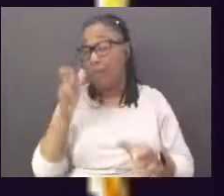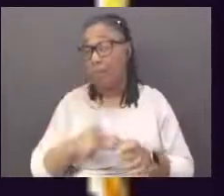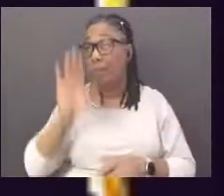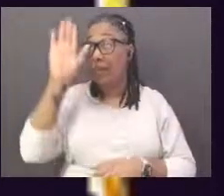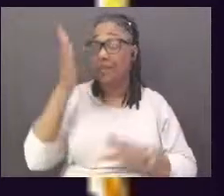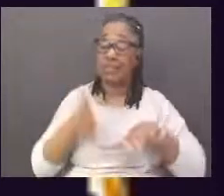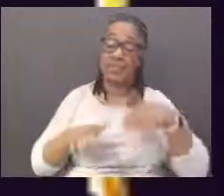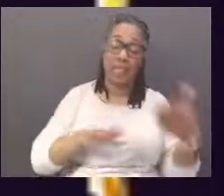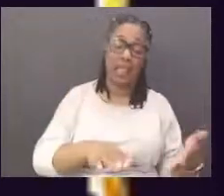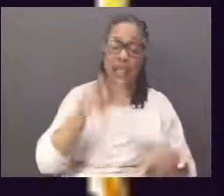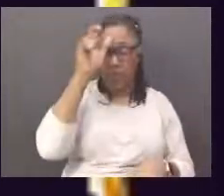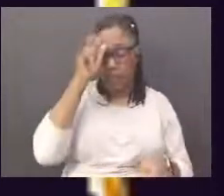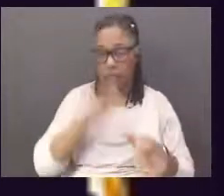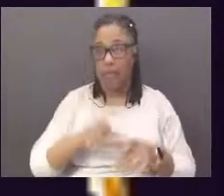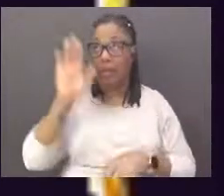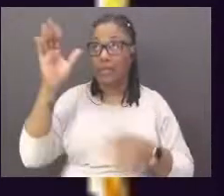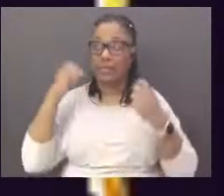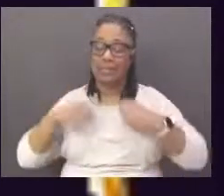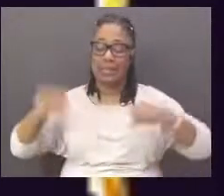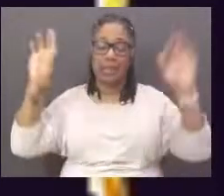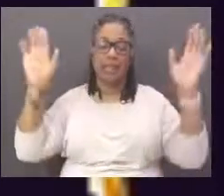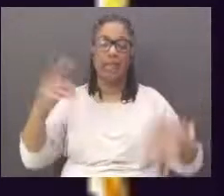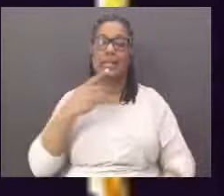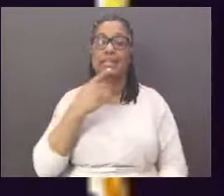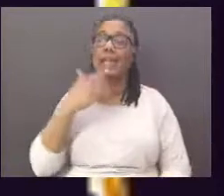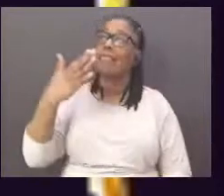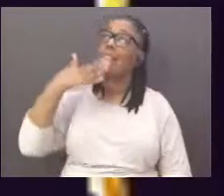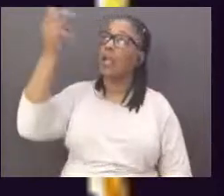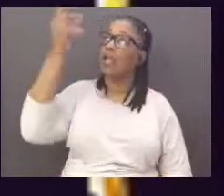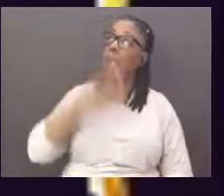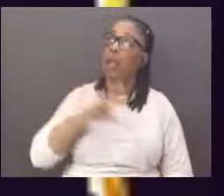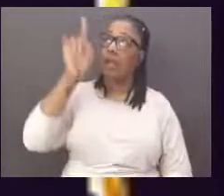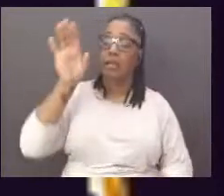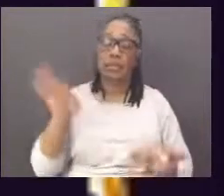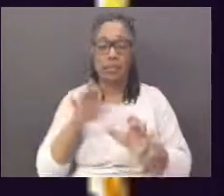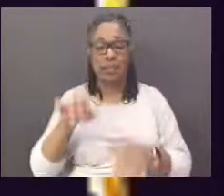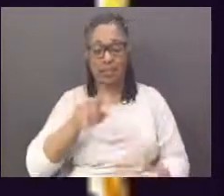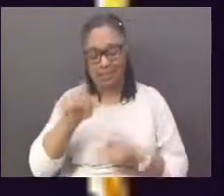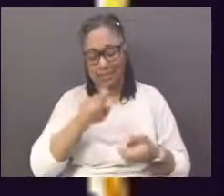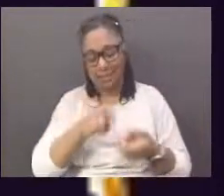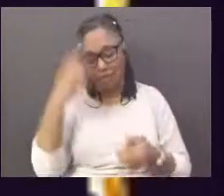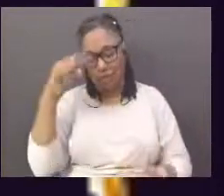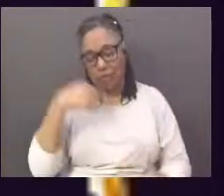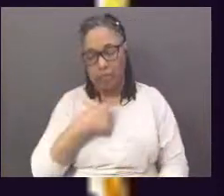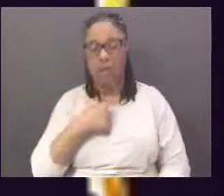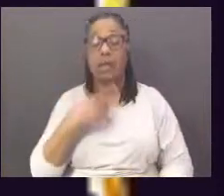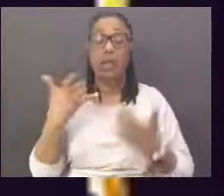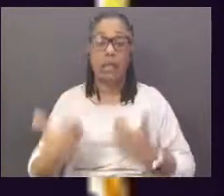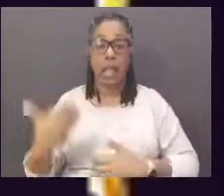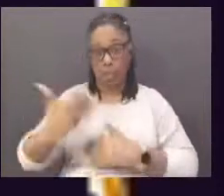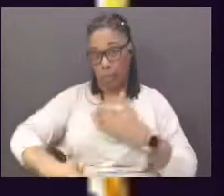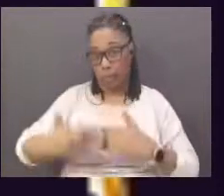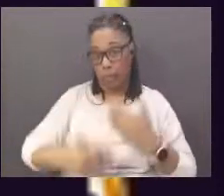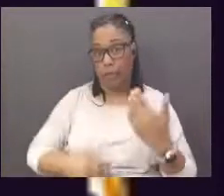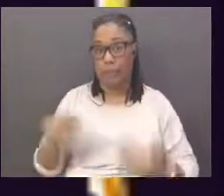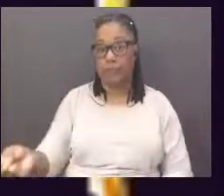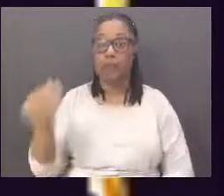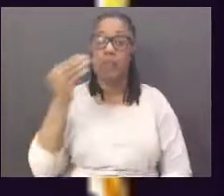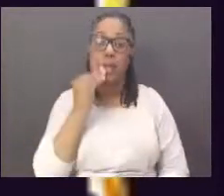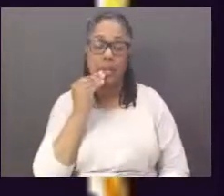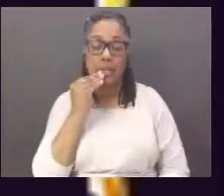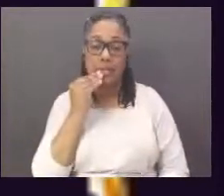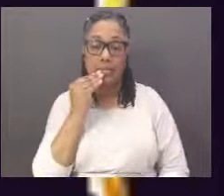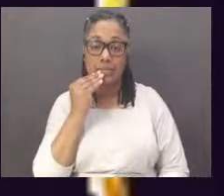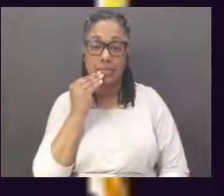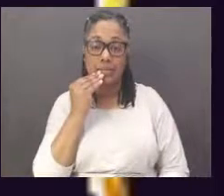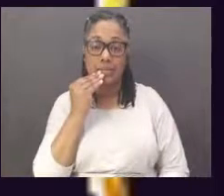God. He did that just for me." We ask that you might take the bread and that you might eat. In fact, eat